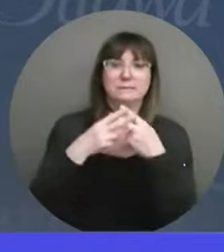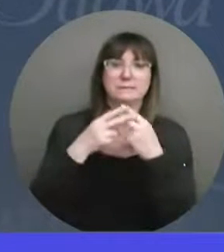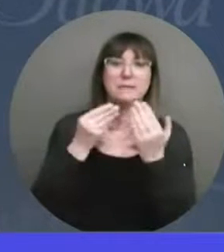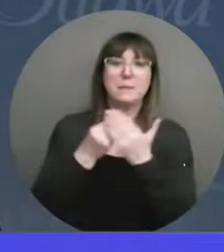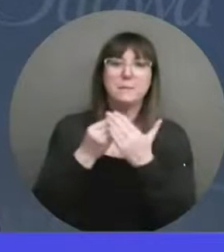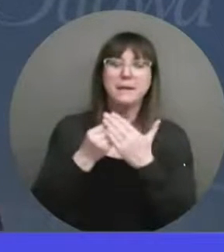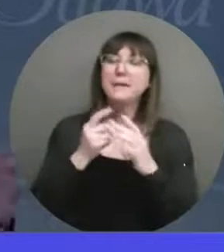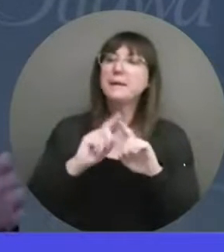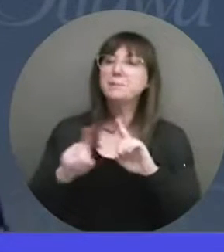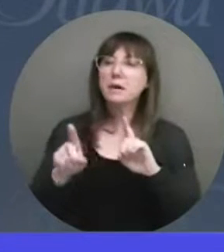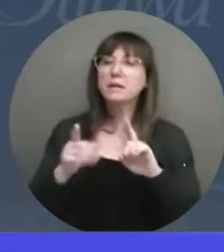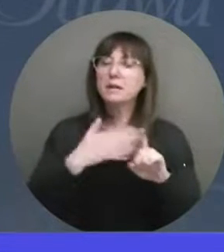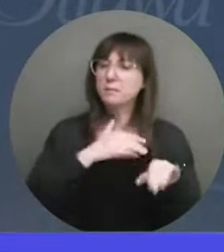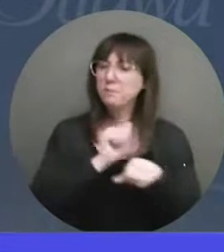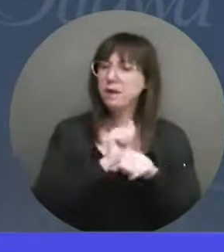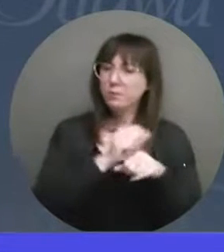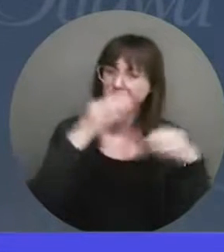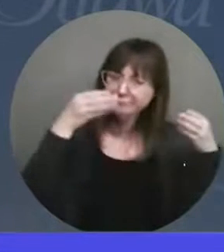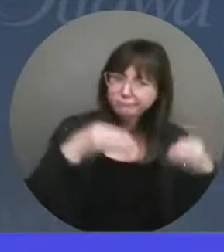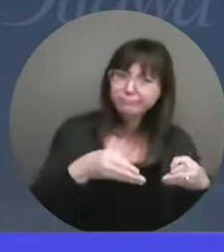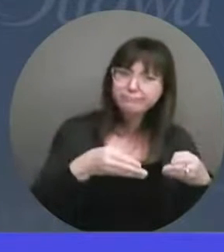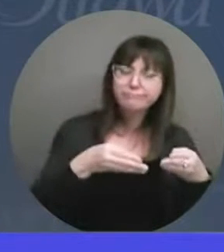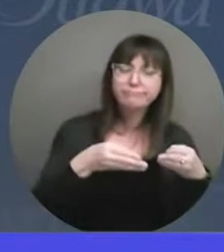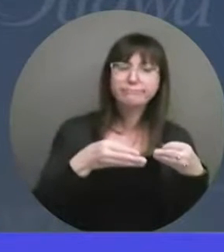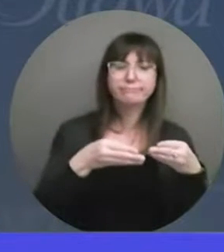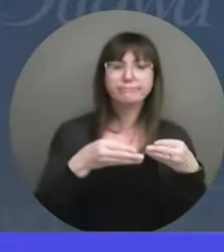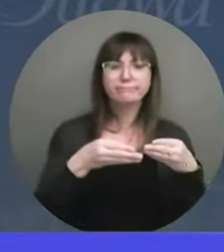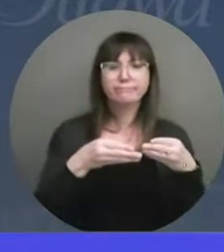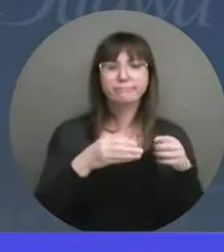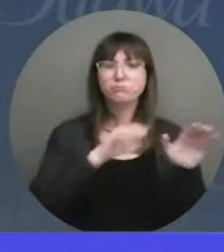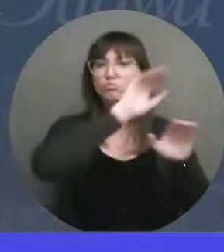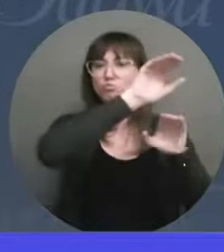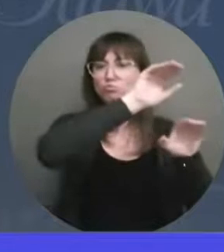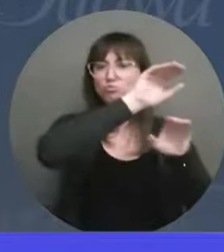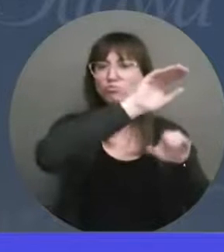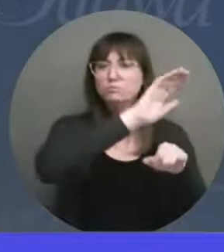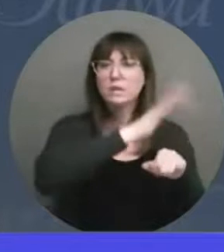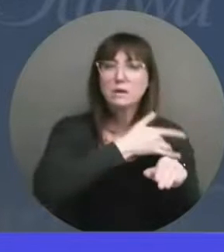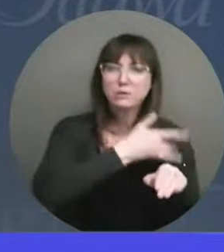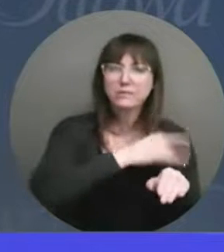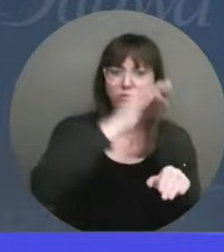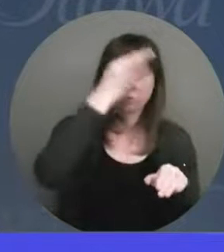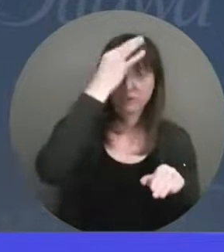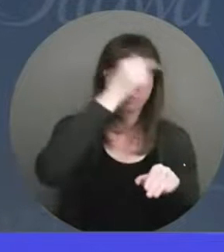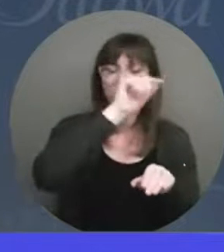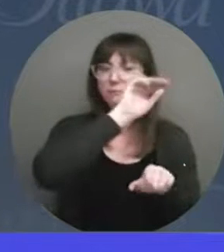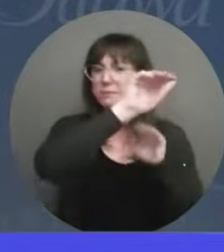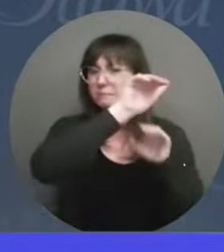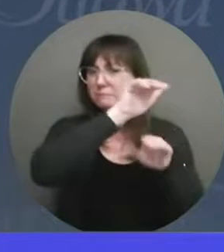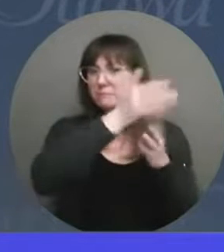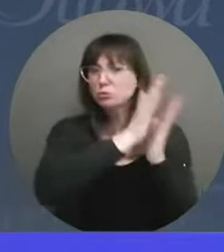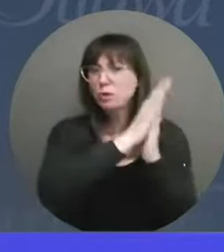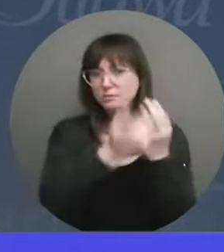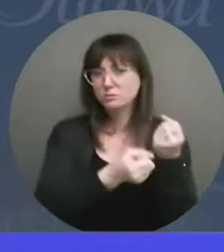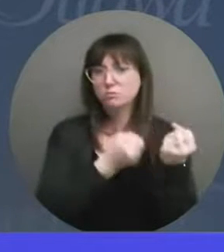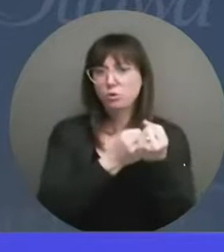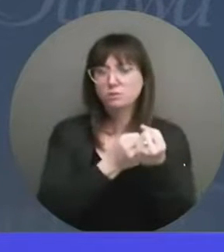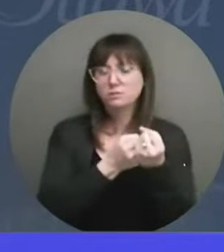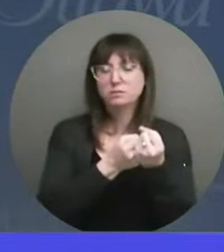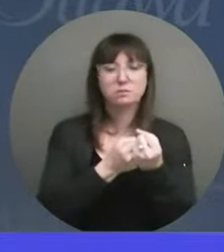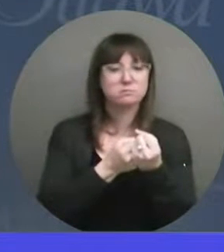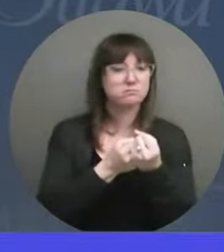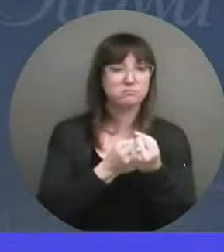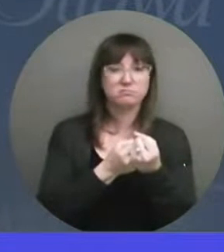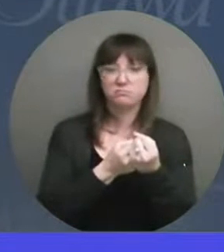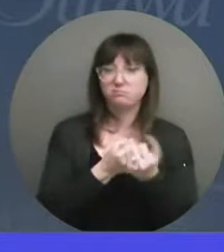my work on reaching out to the other levels of government. We're in the same situation as any other